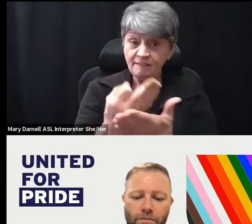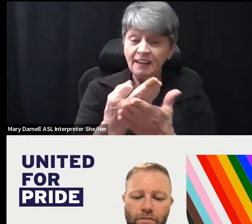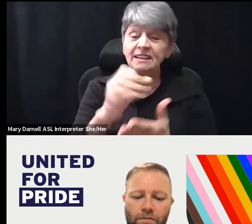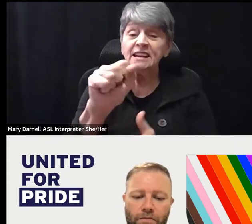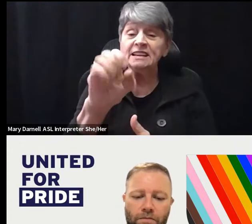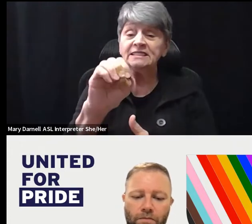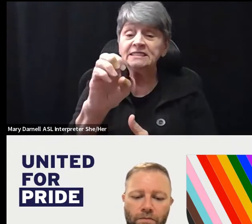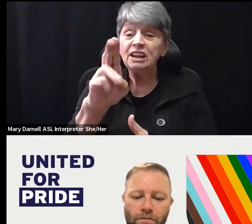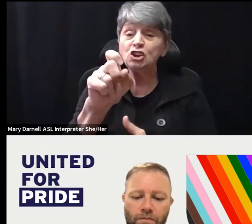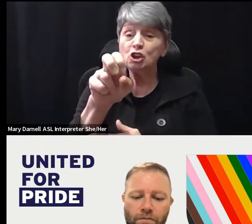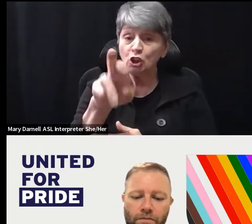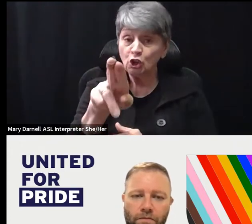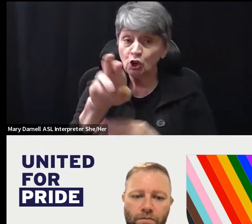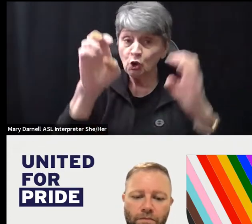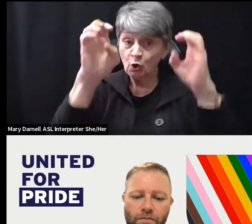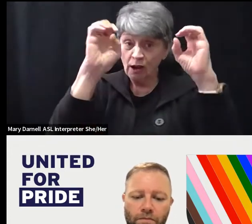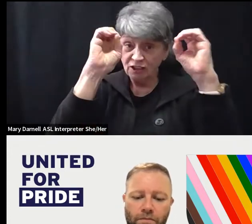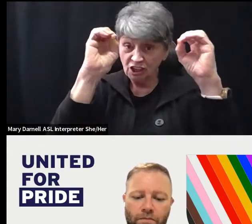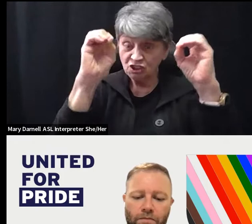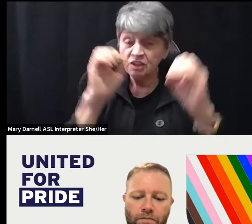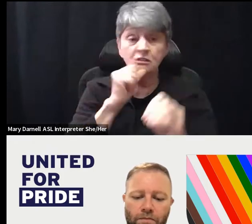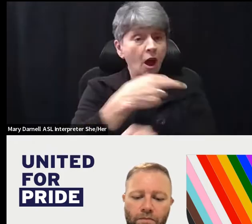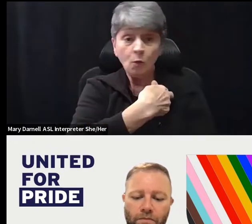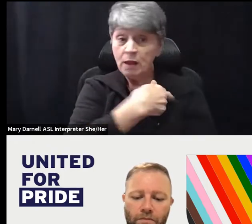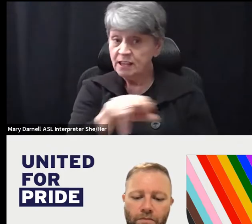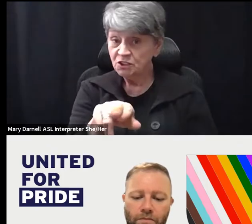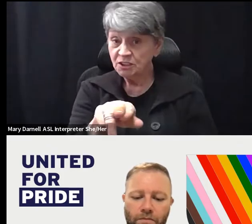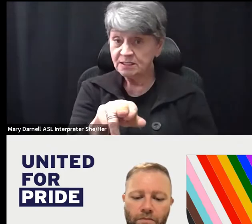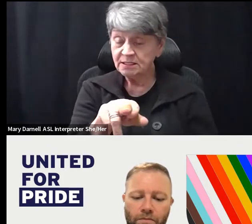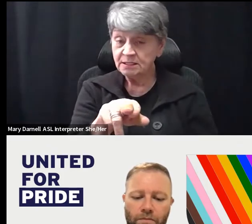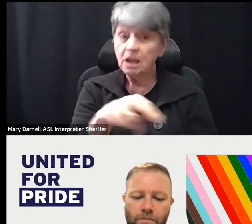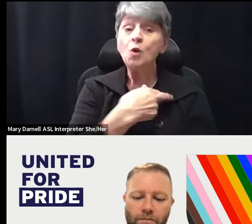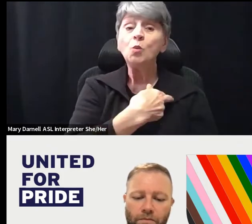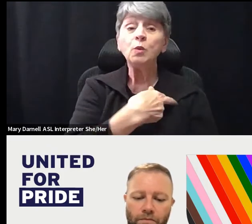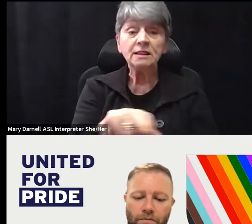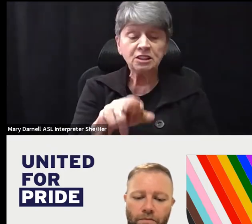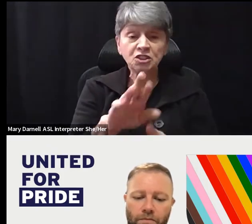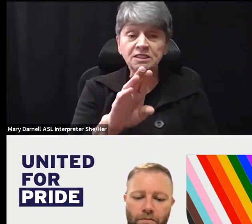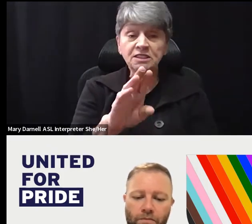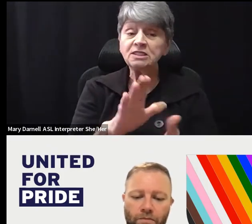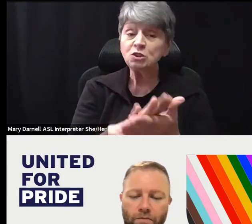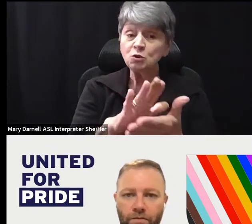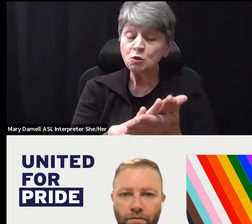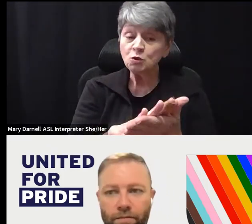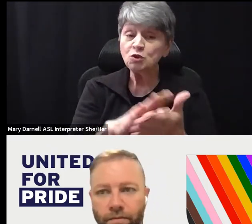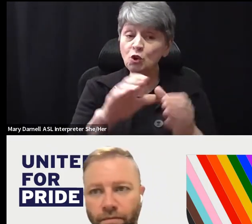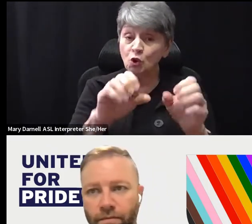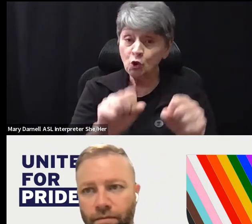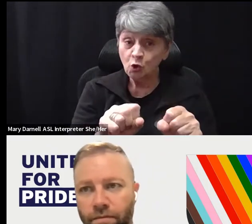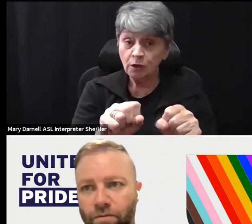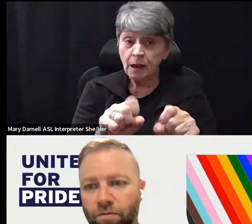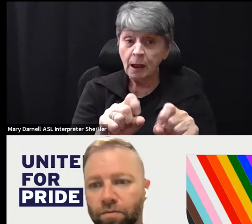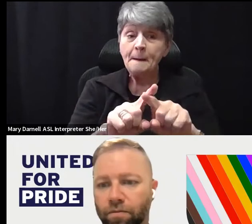education. According to the rules of the program, religious private schools were eligible to participate in the program so long as they taught a